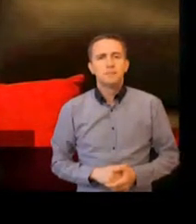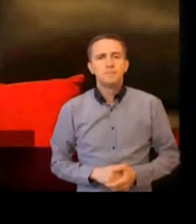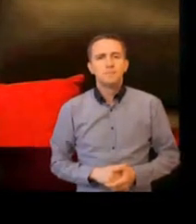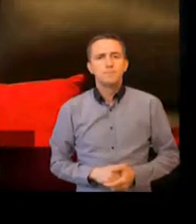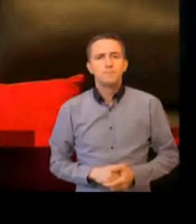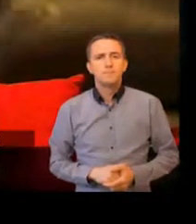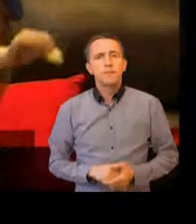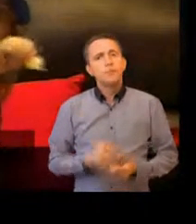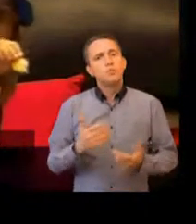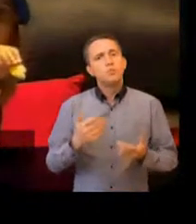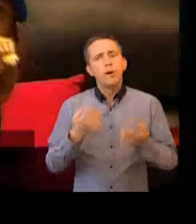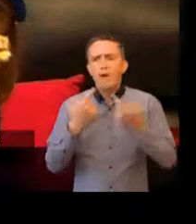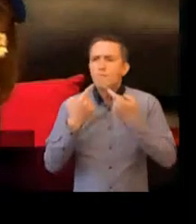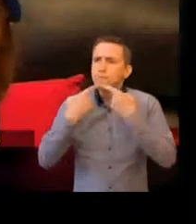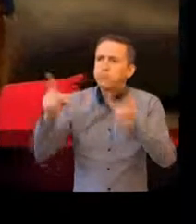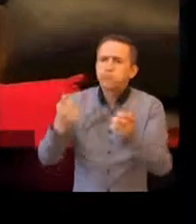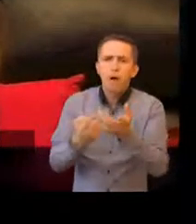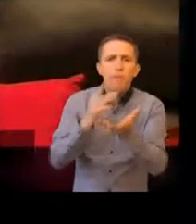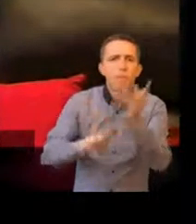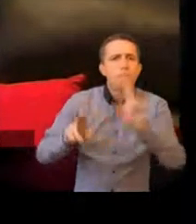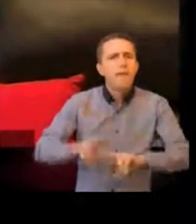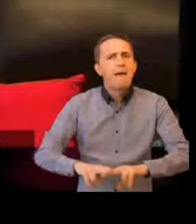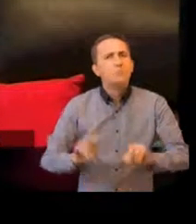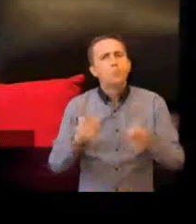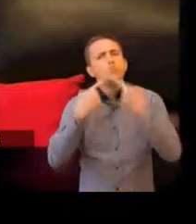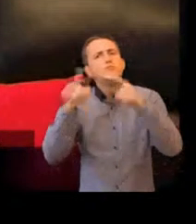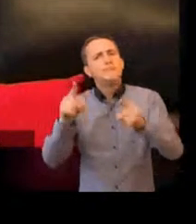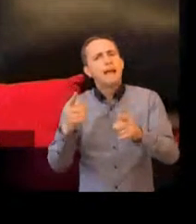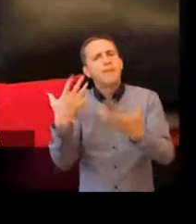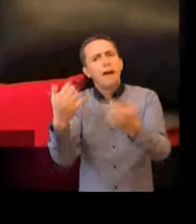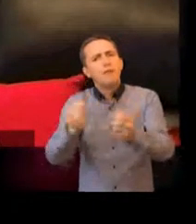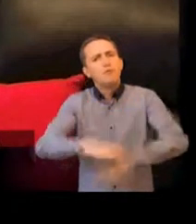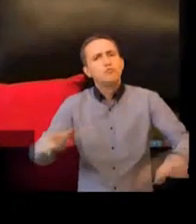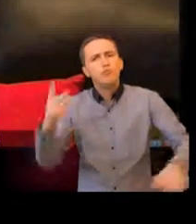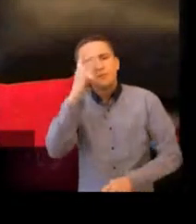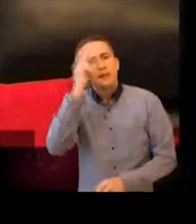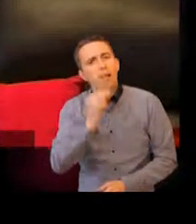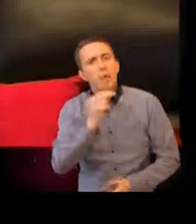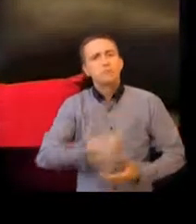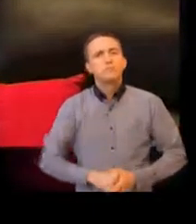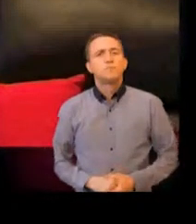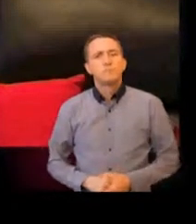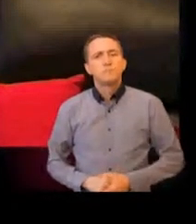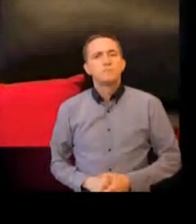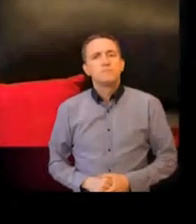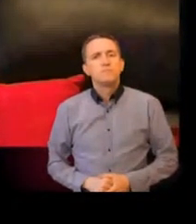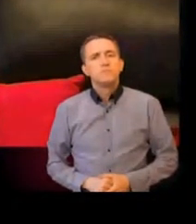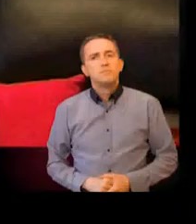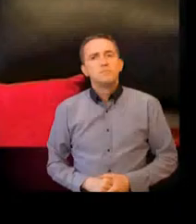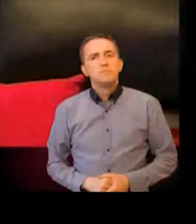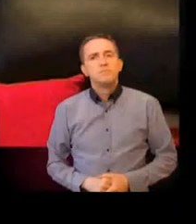like that. I think you have to be on top of it. Because